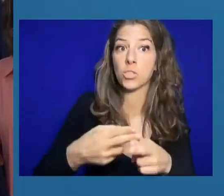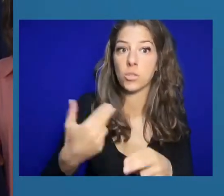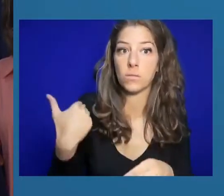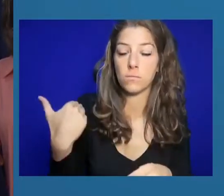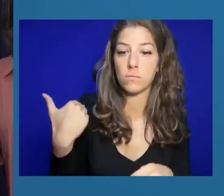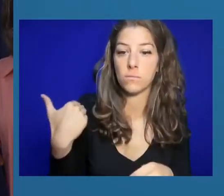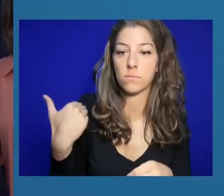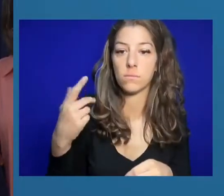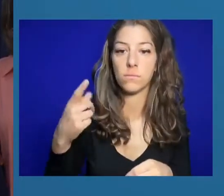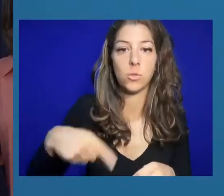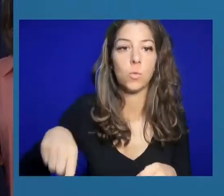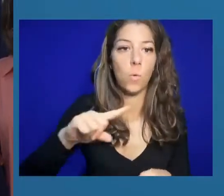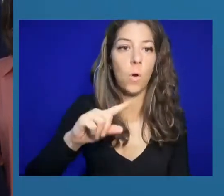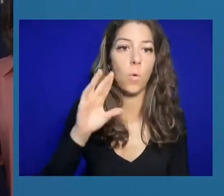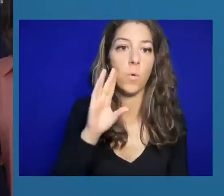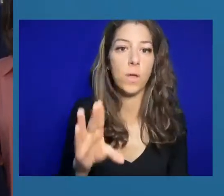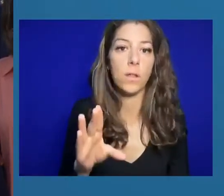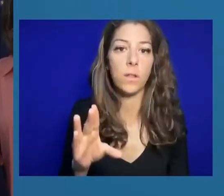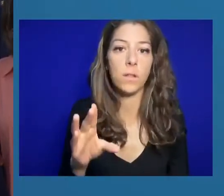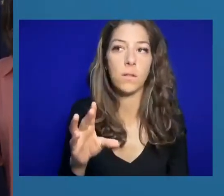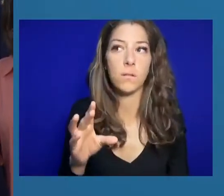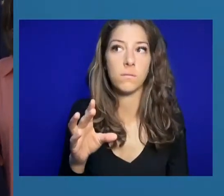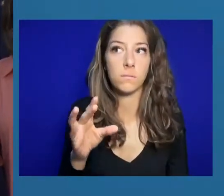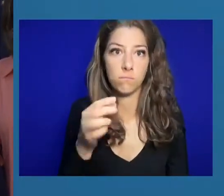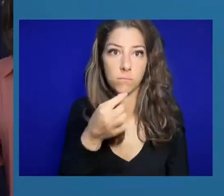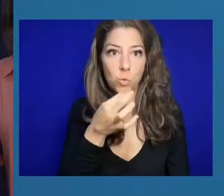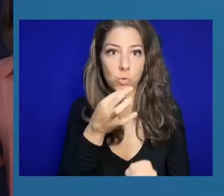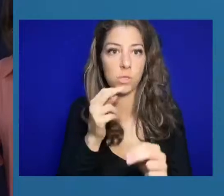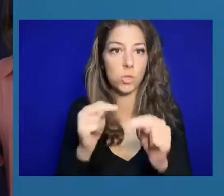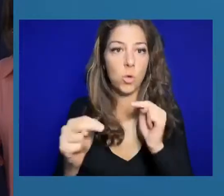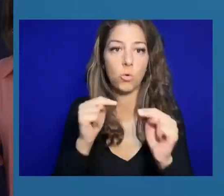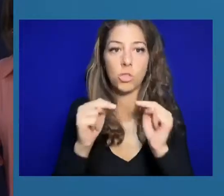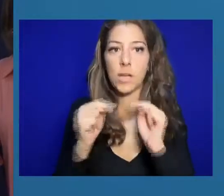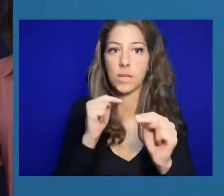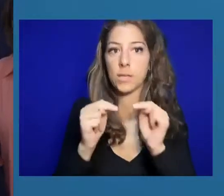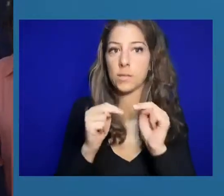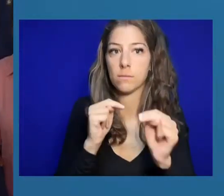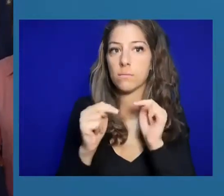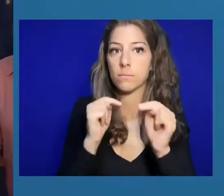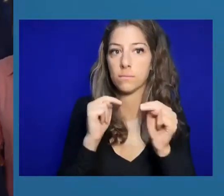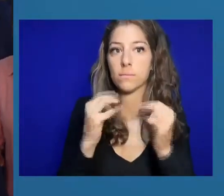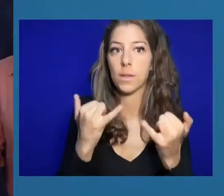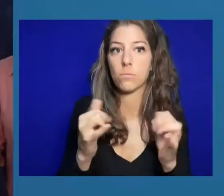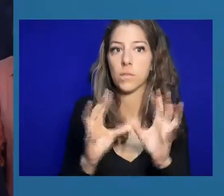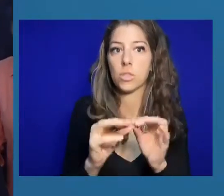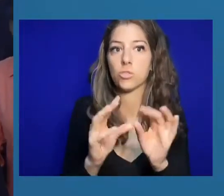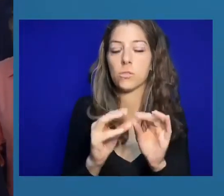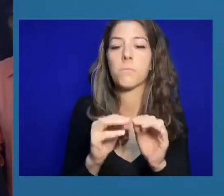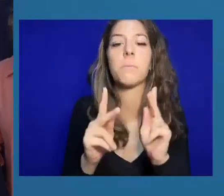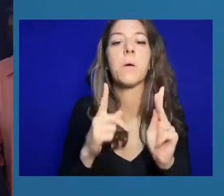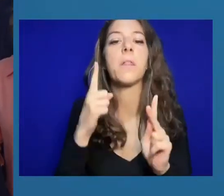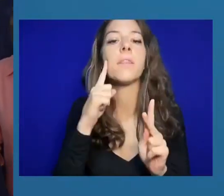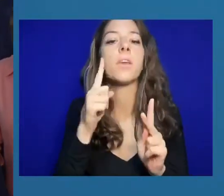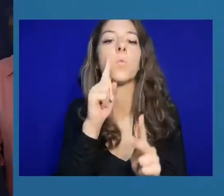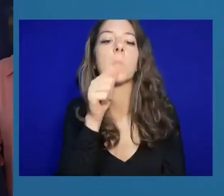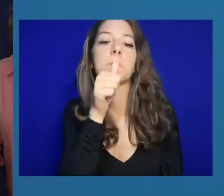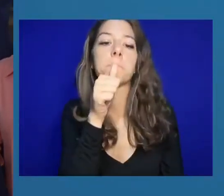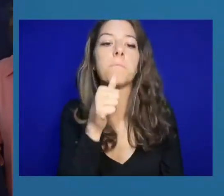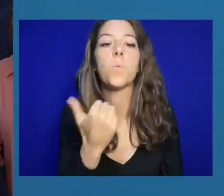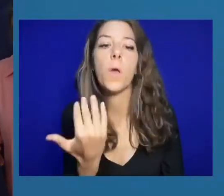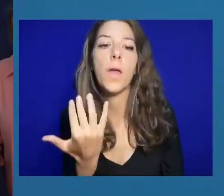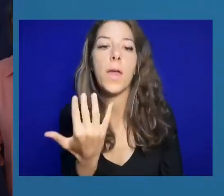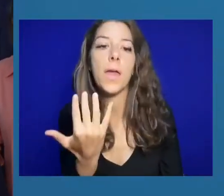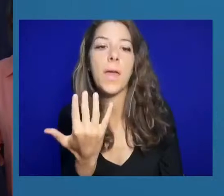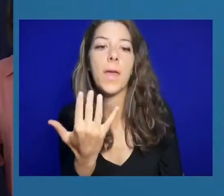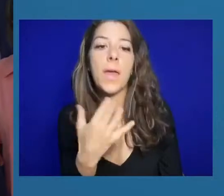to go into a tremendous negotiating session. And sometimes people think they can wait you out and starve